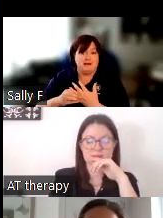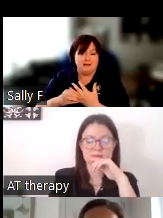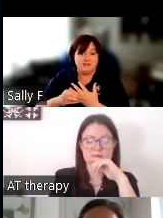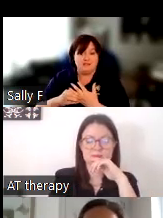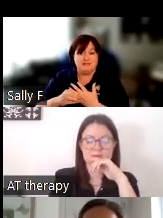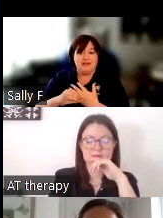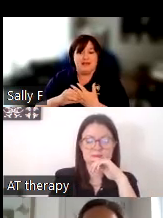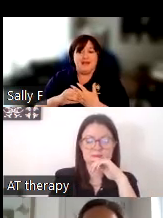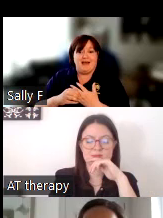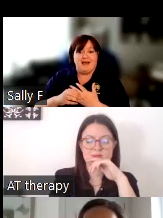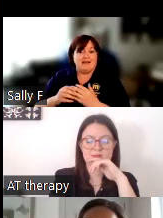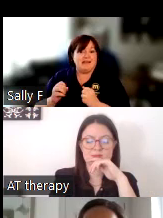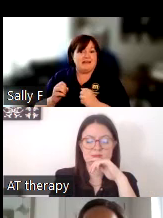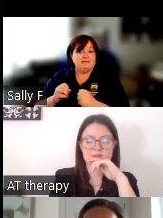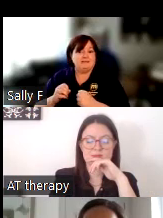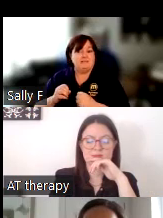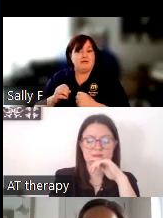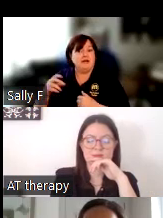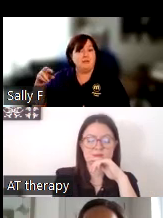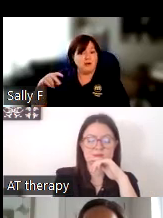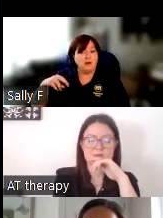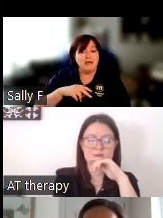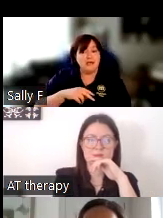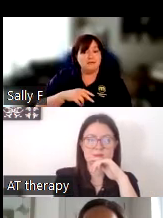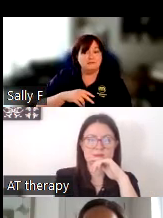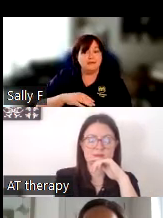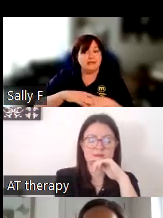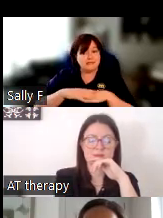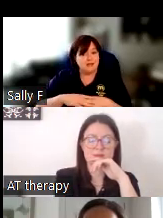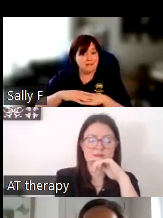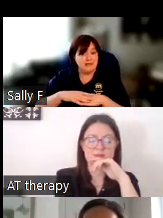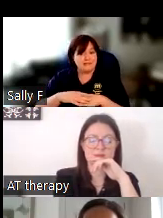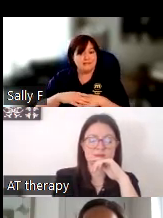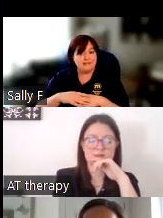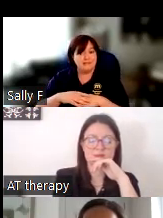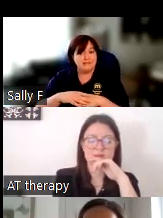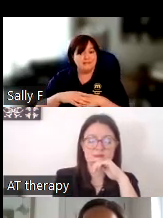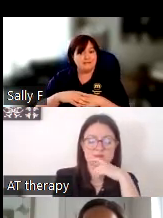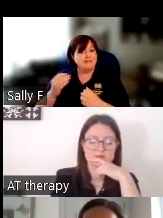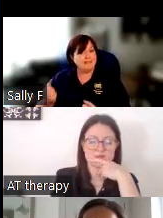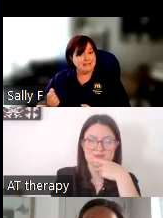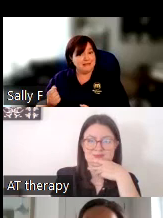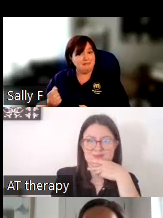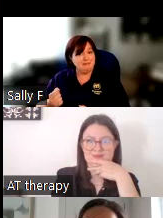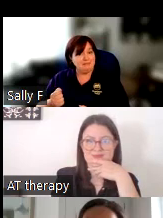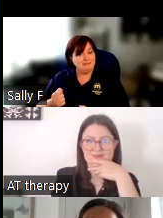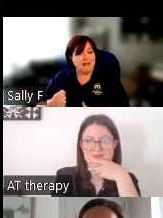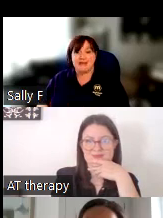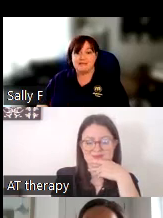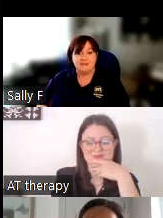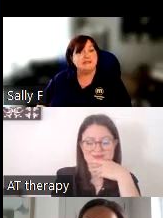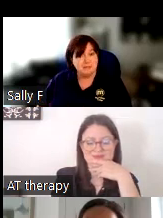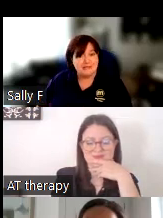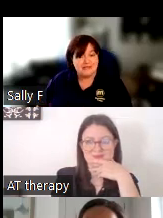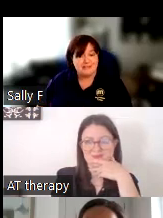up my language. And I said, we're going to walk over here. We're going to sit on the bed. And he did it. I